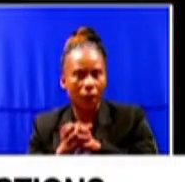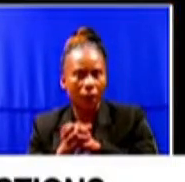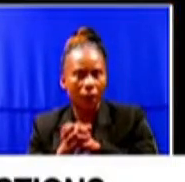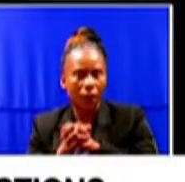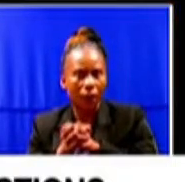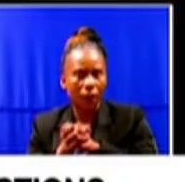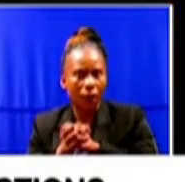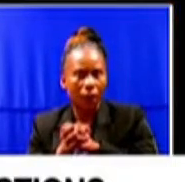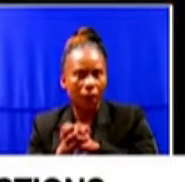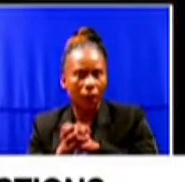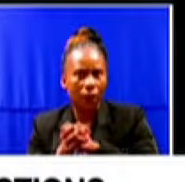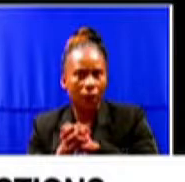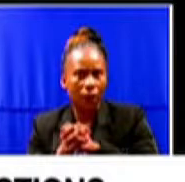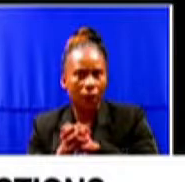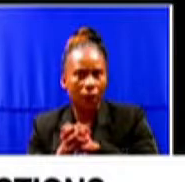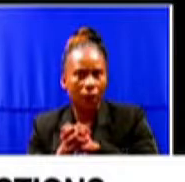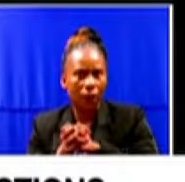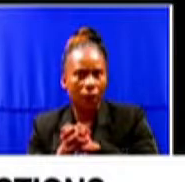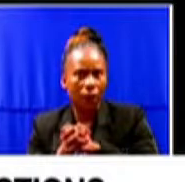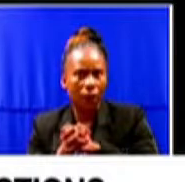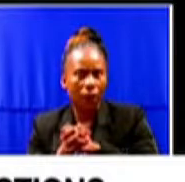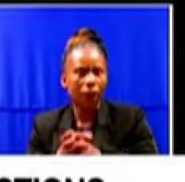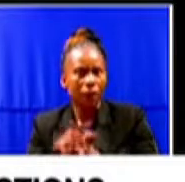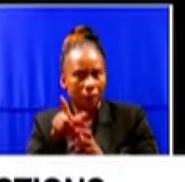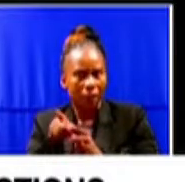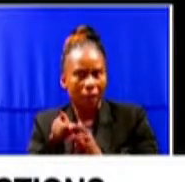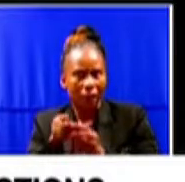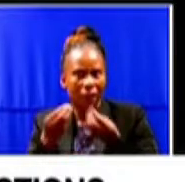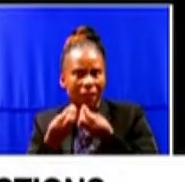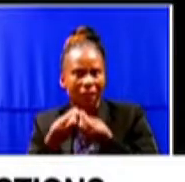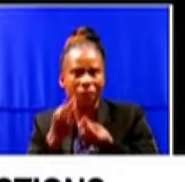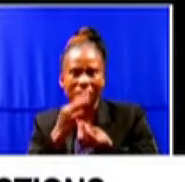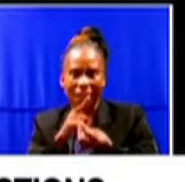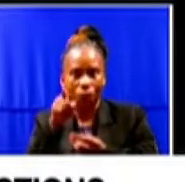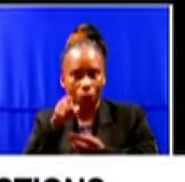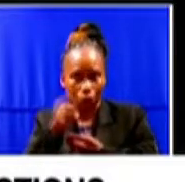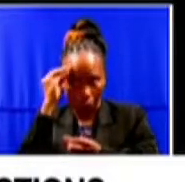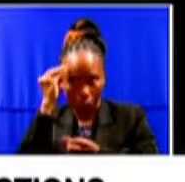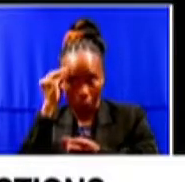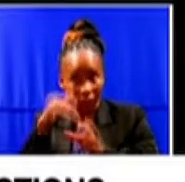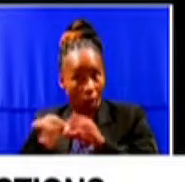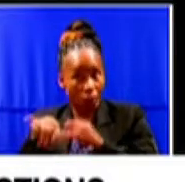that remark as referred to, you know it is out of order, right?